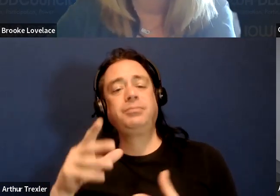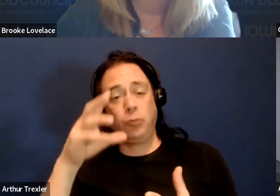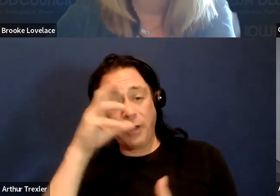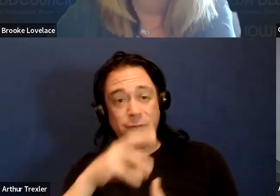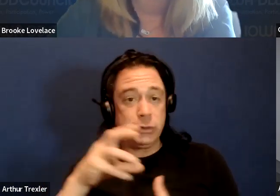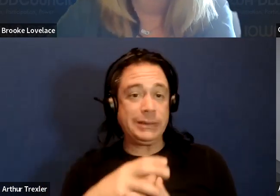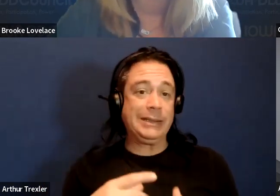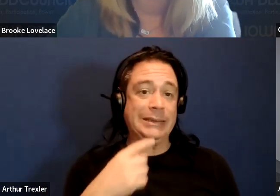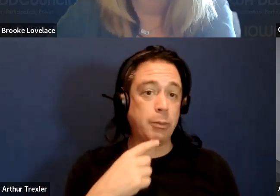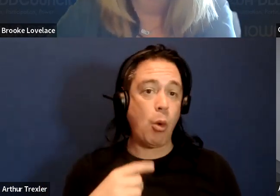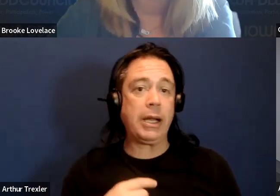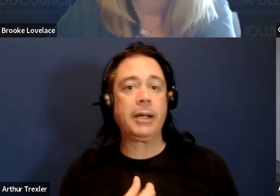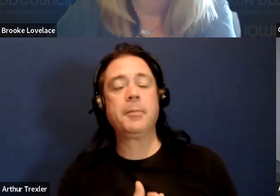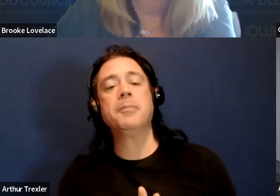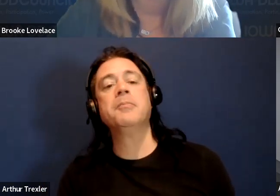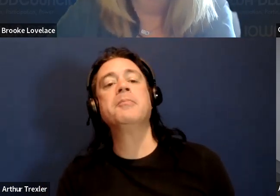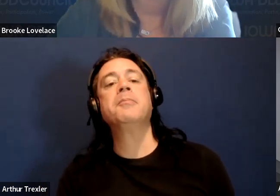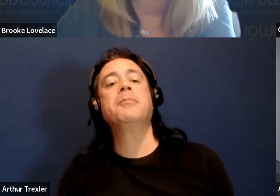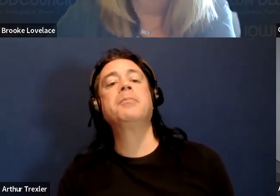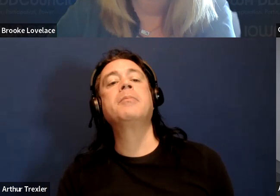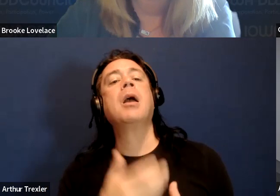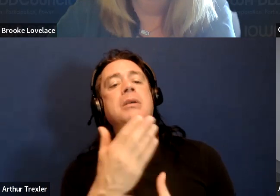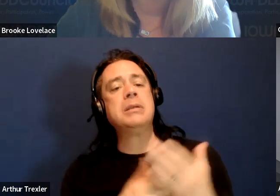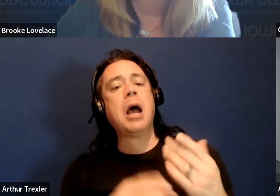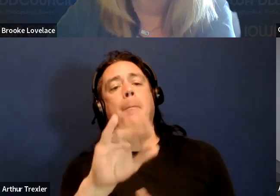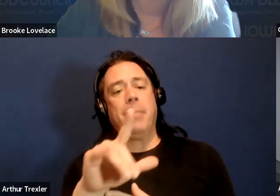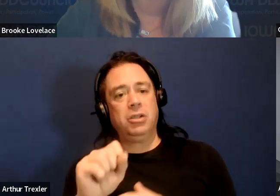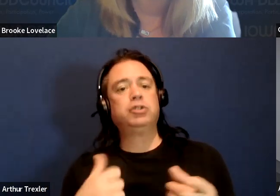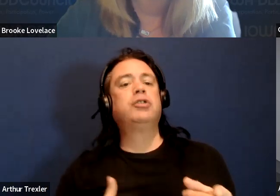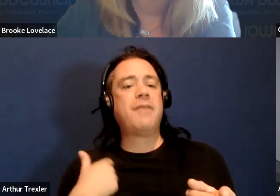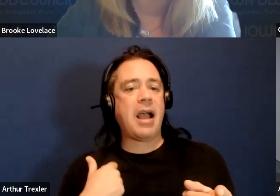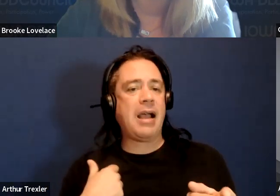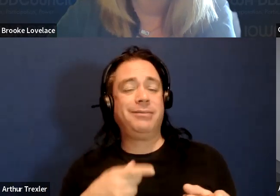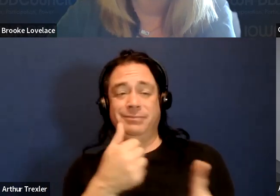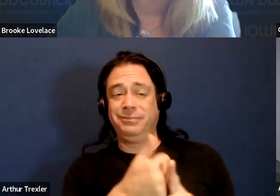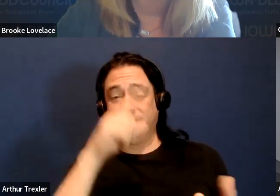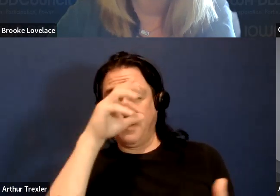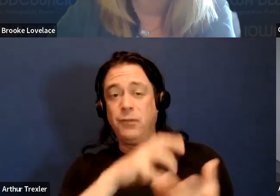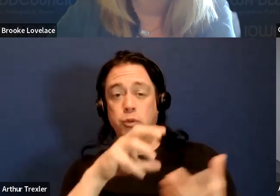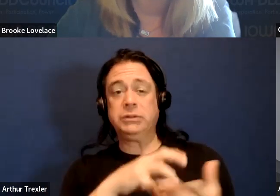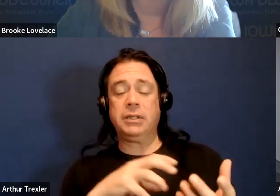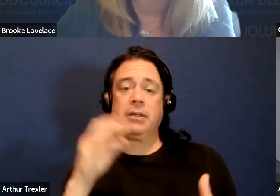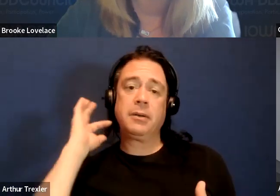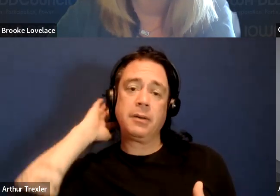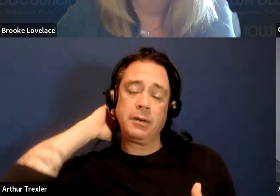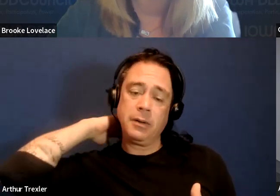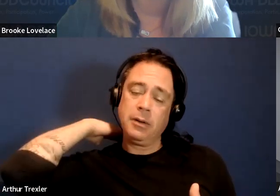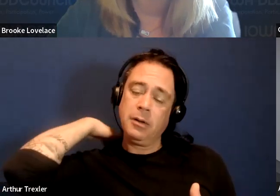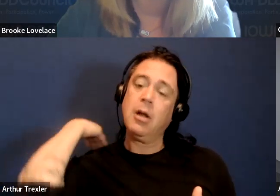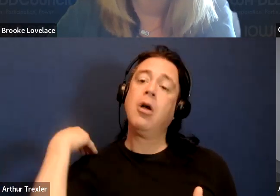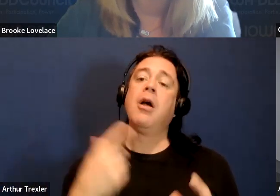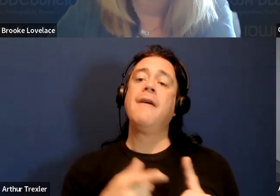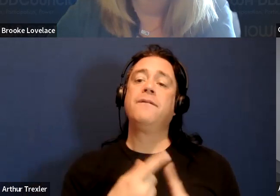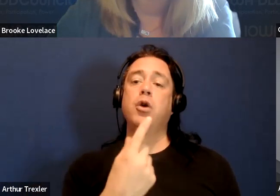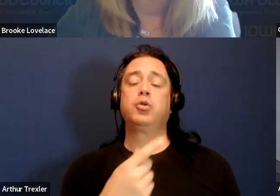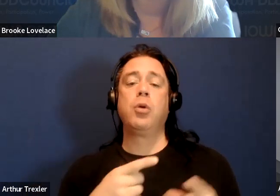the disappointing, there were a couple bills that did survive. They're confusing, but this first one is a